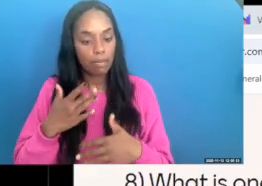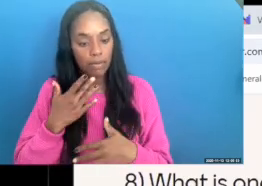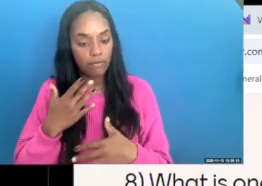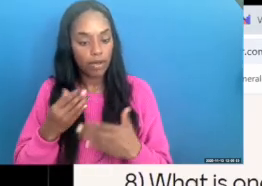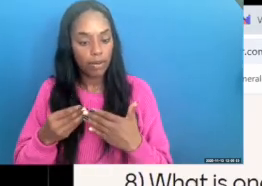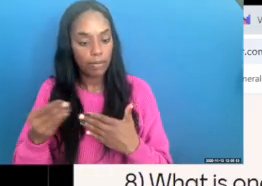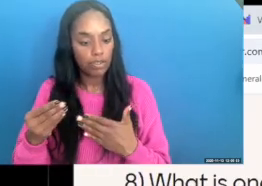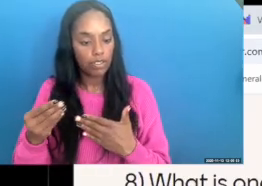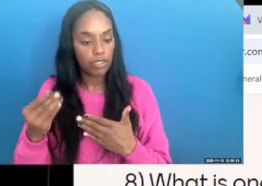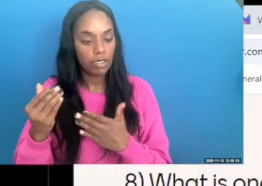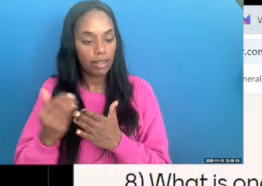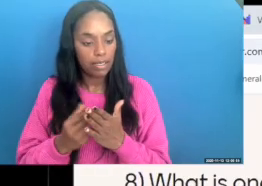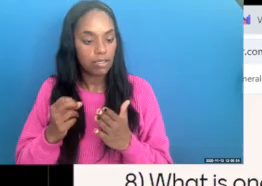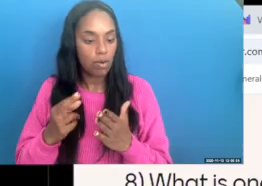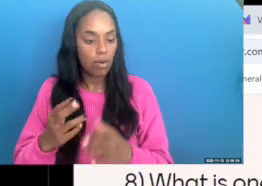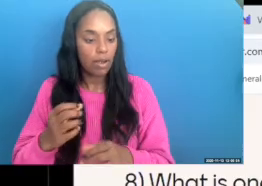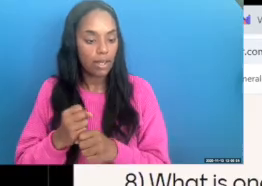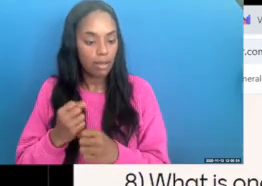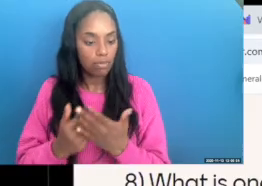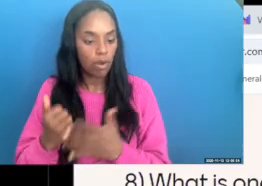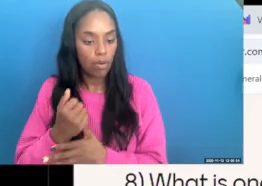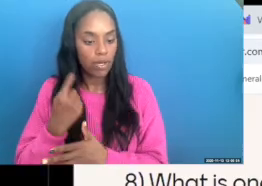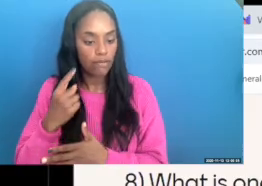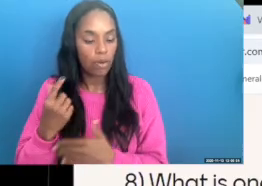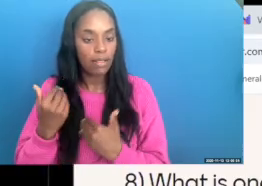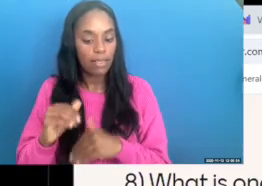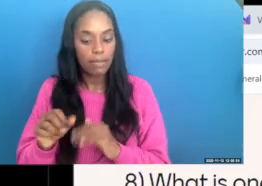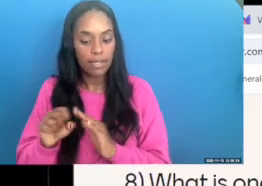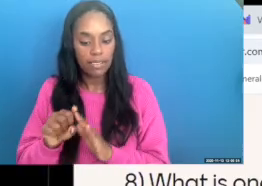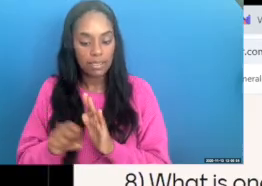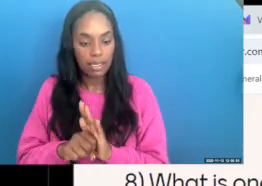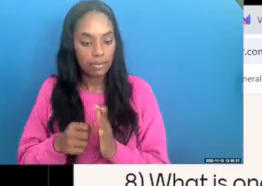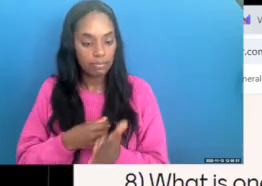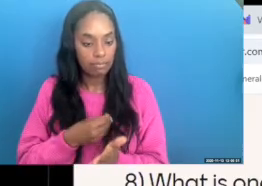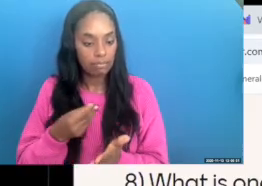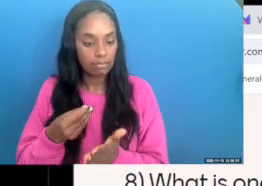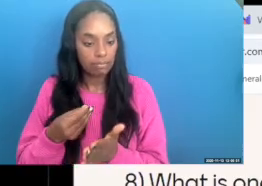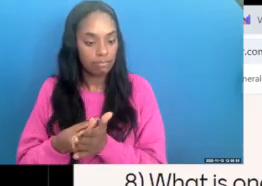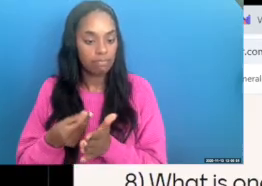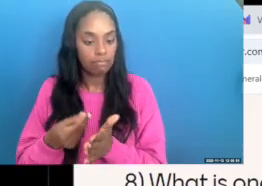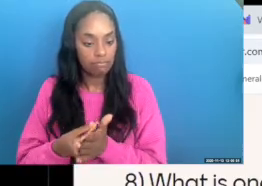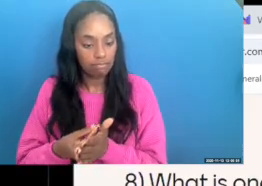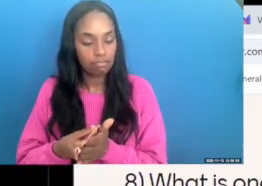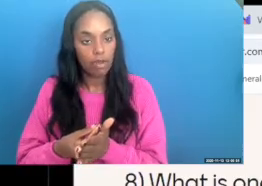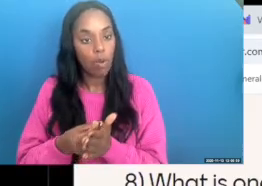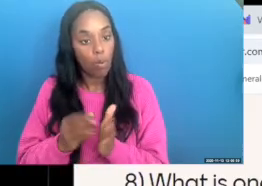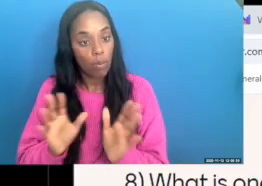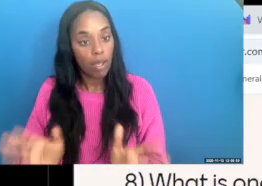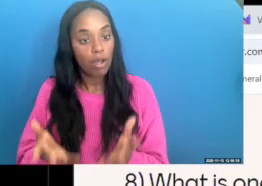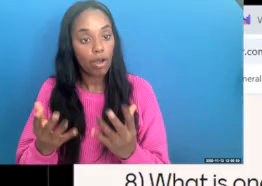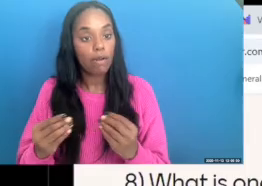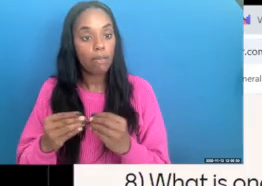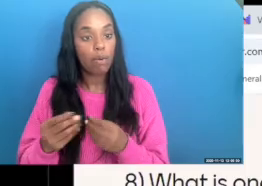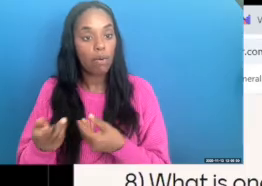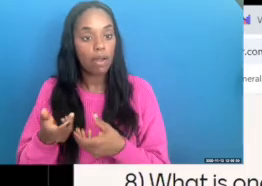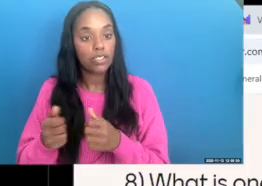program. Such manufacturers could be on a preferred purchaser list or receive priority for these limited state